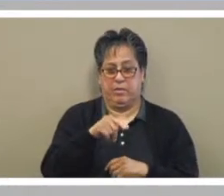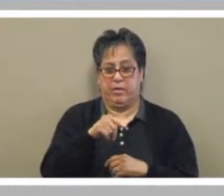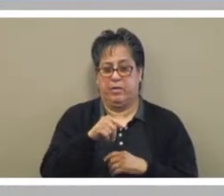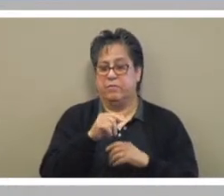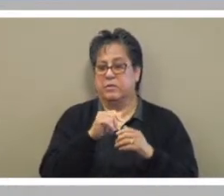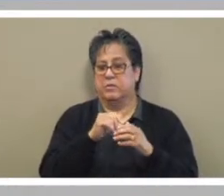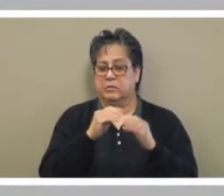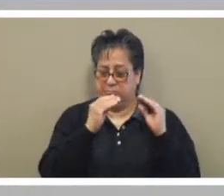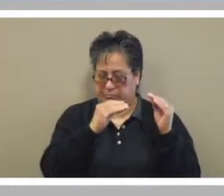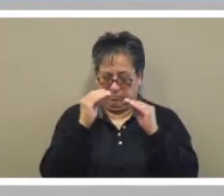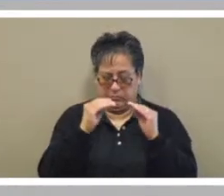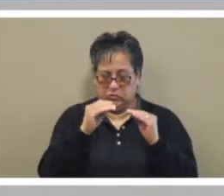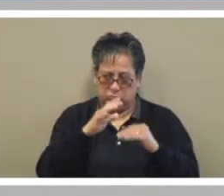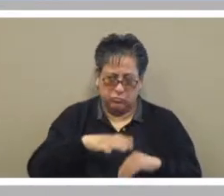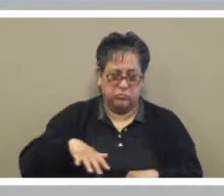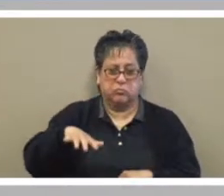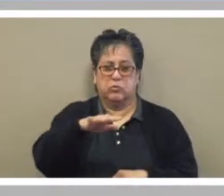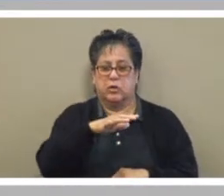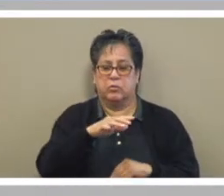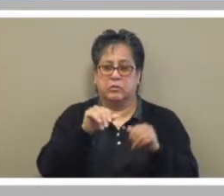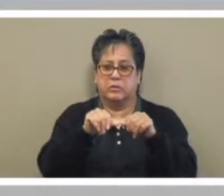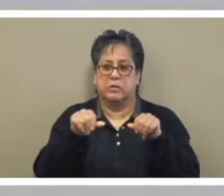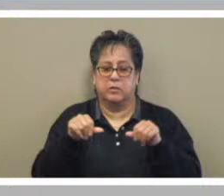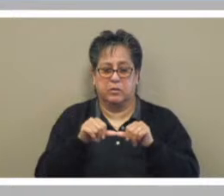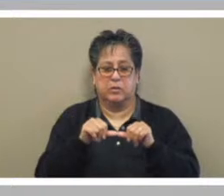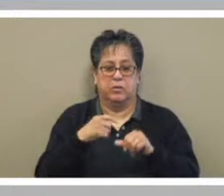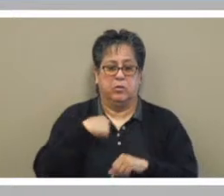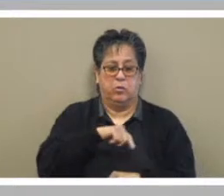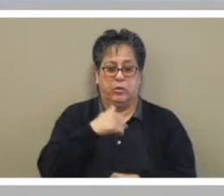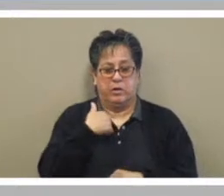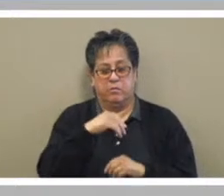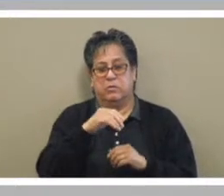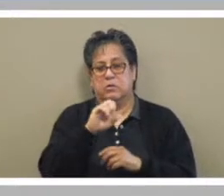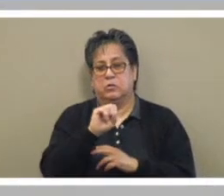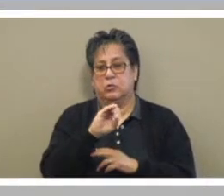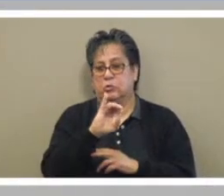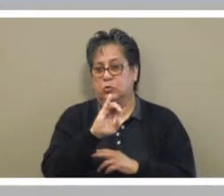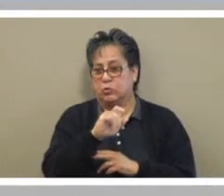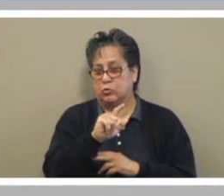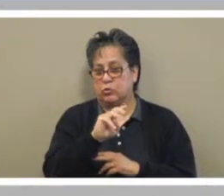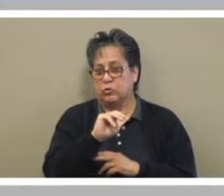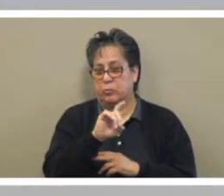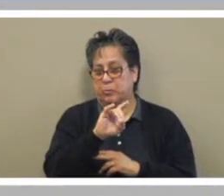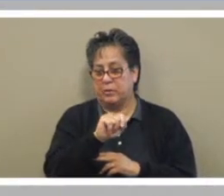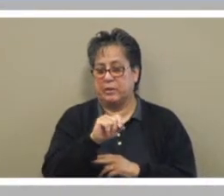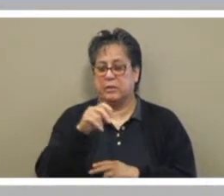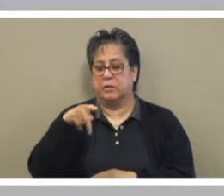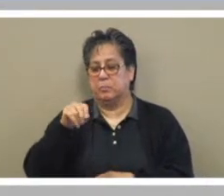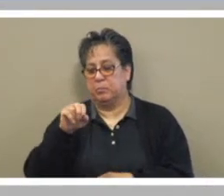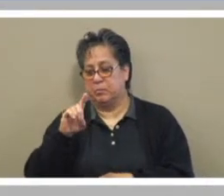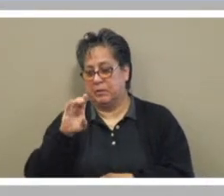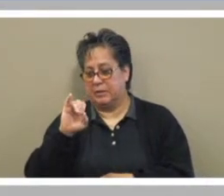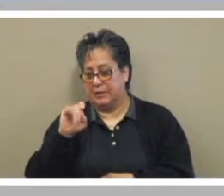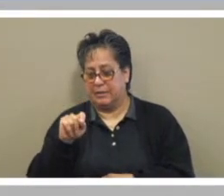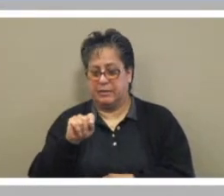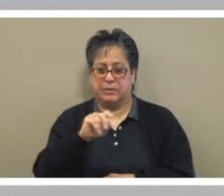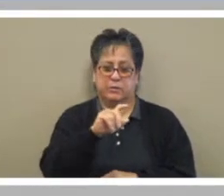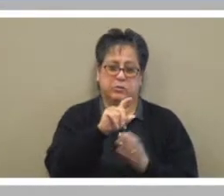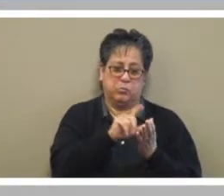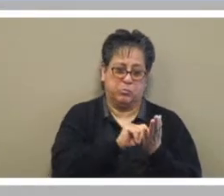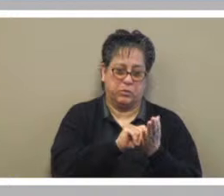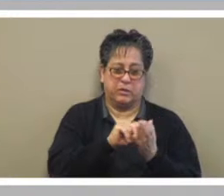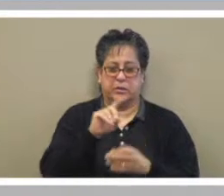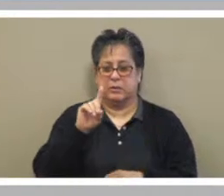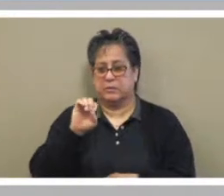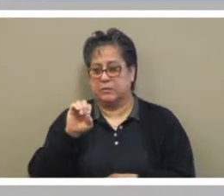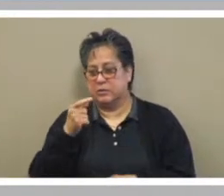campaign throughout our service territory. And you can see that we do social media, broadcast, print, digital on several